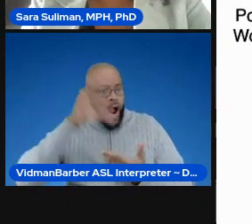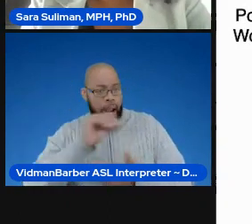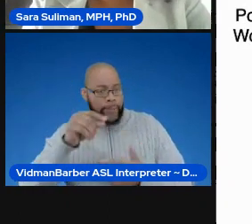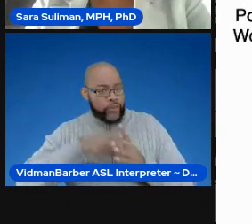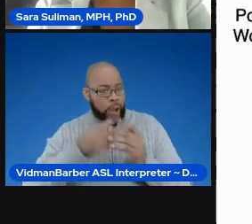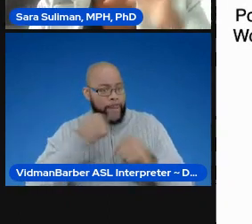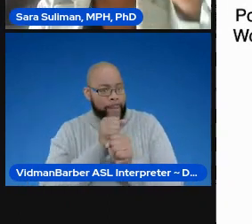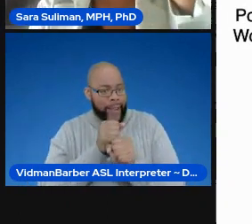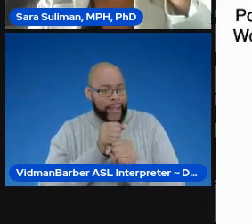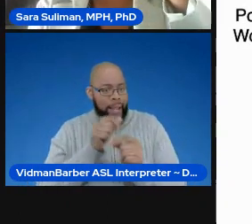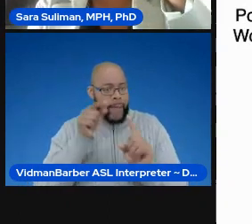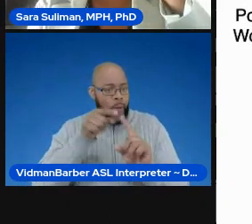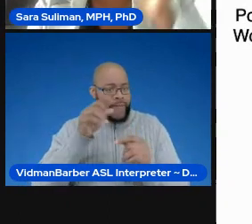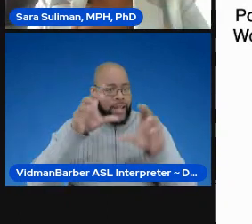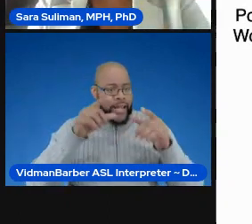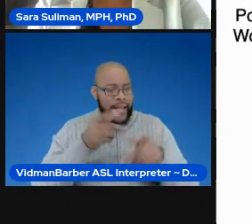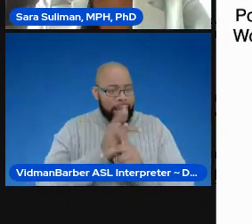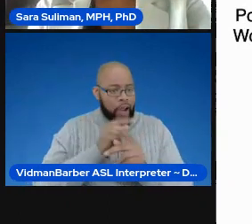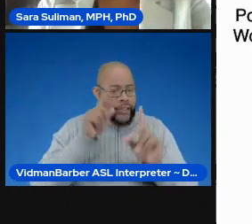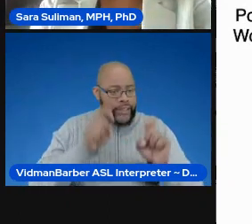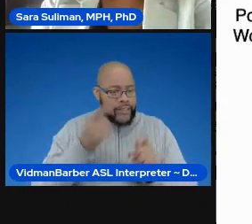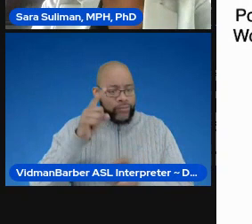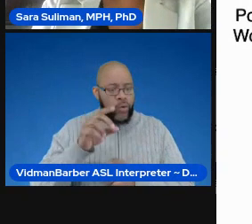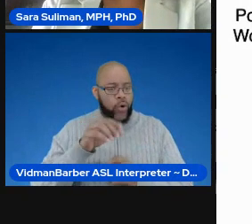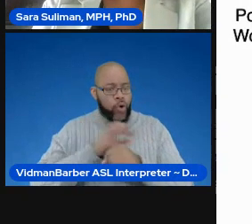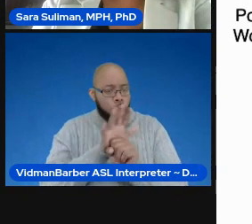making point-of-care tests for SARS-CoV-2.